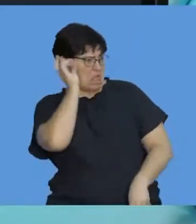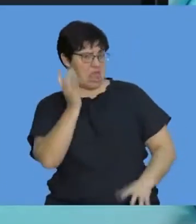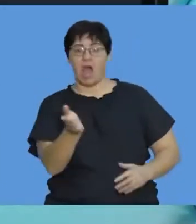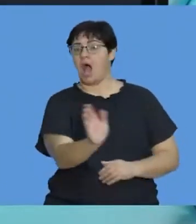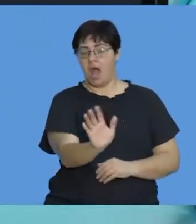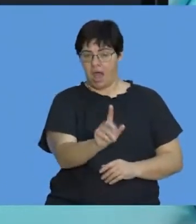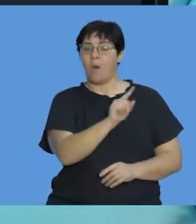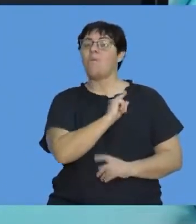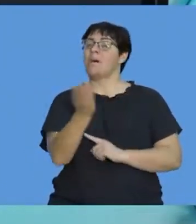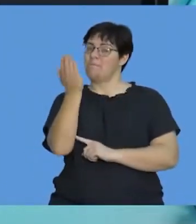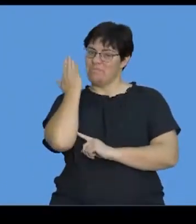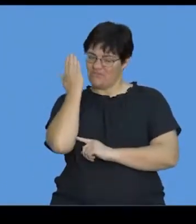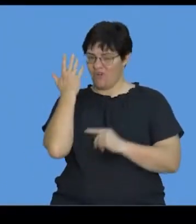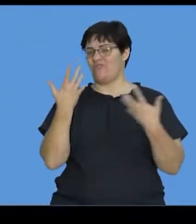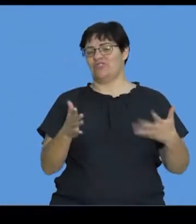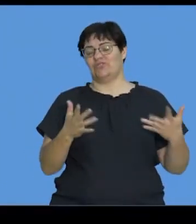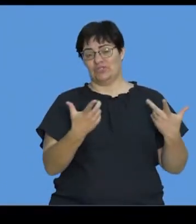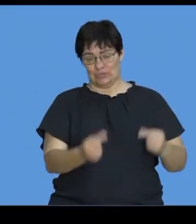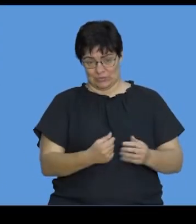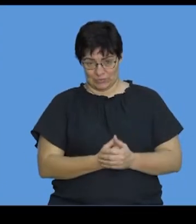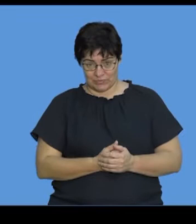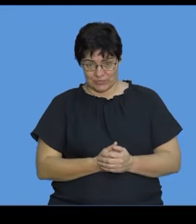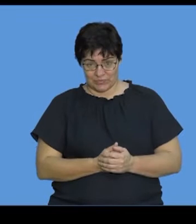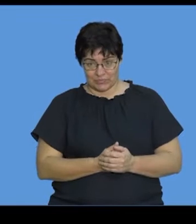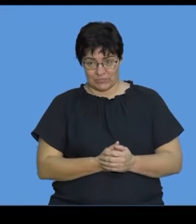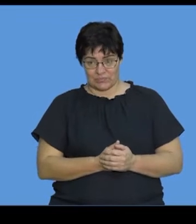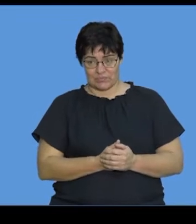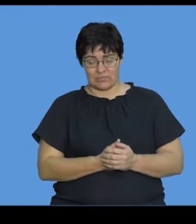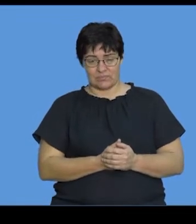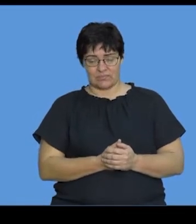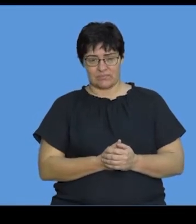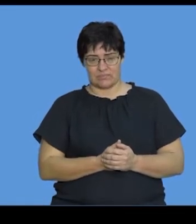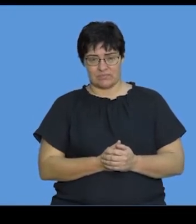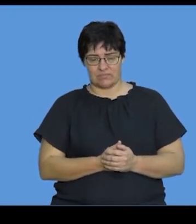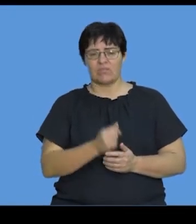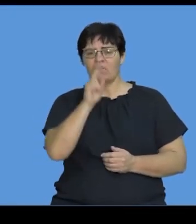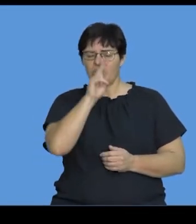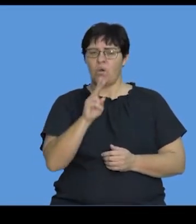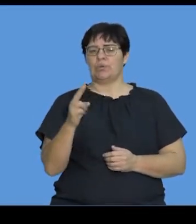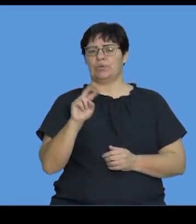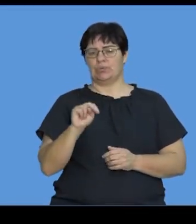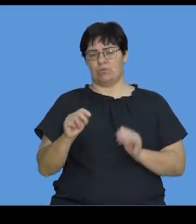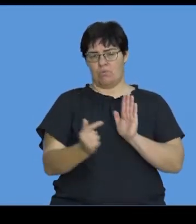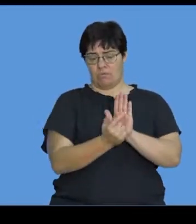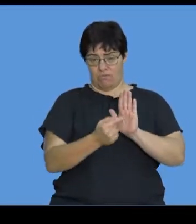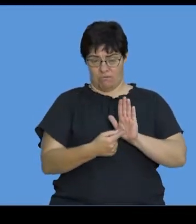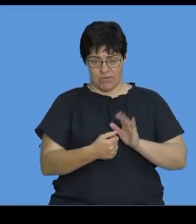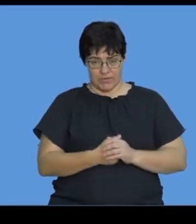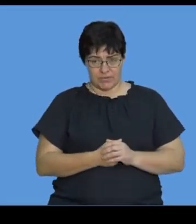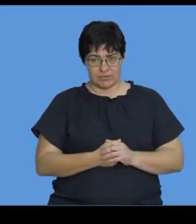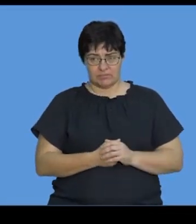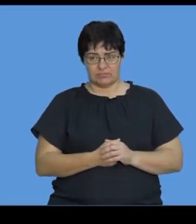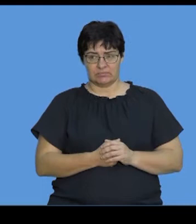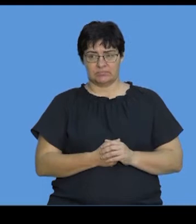in previous studies, so they shouldn't be new. Let's look at Newton's laws. So, the ones